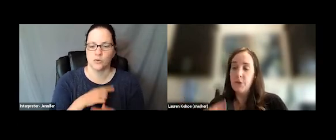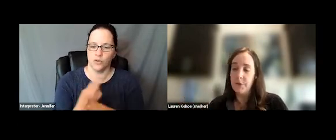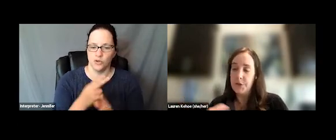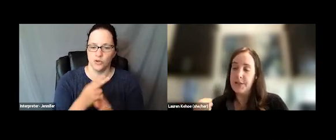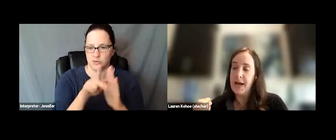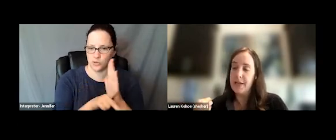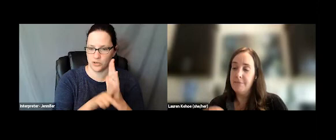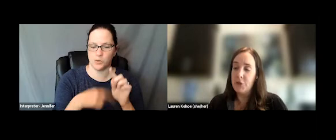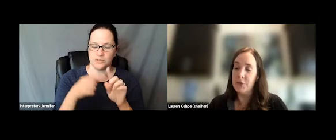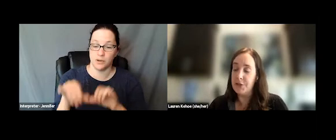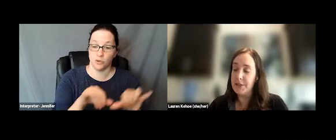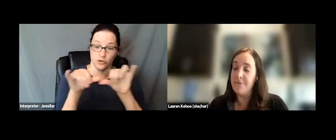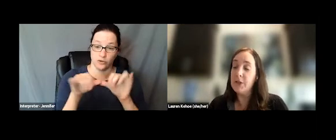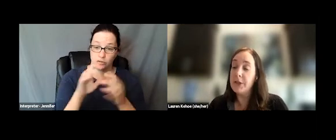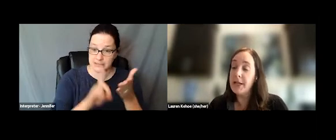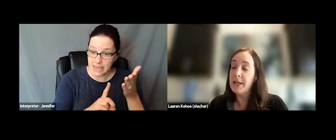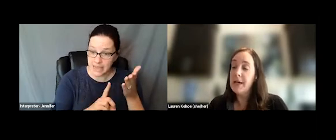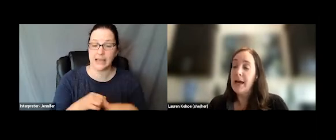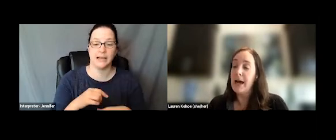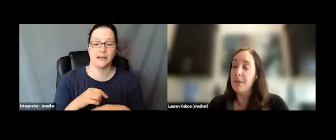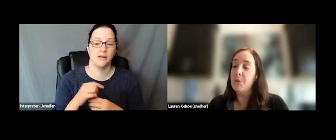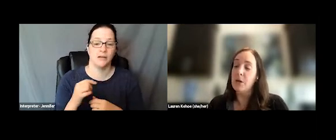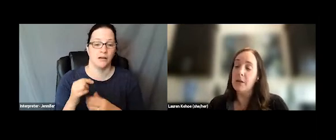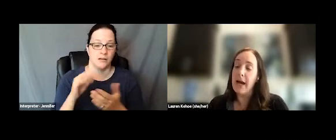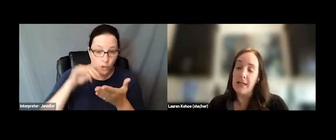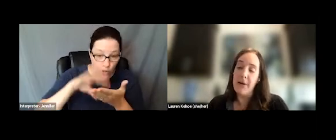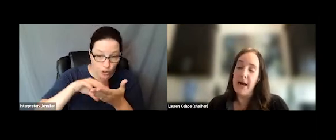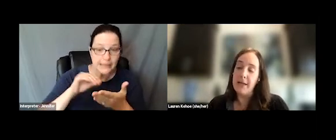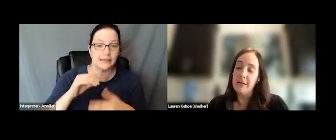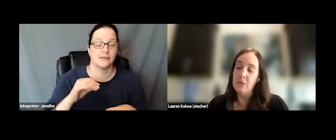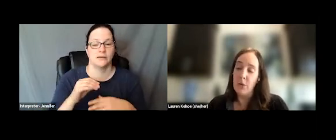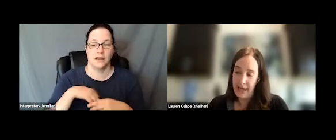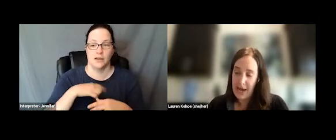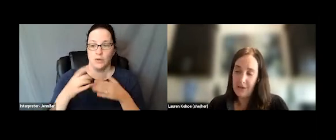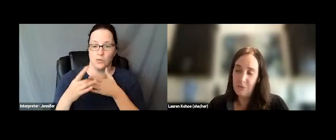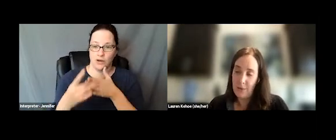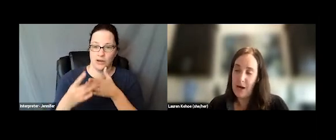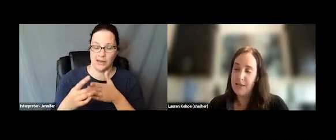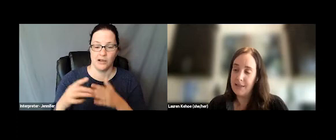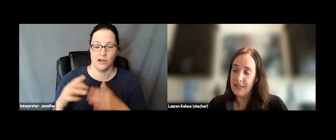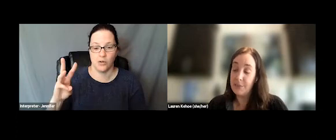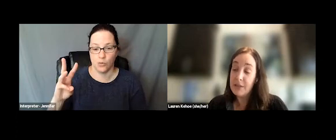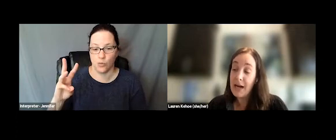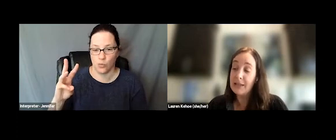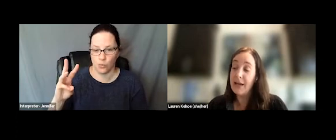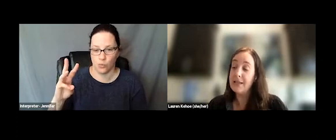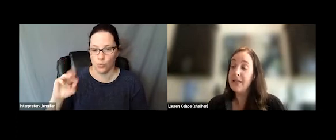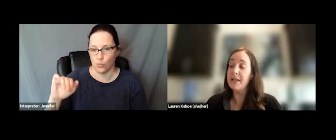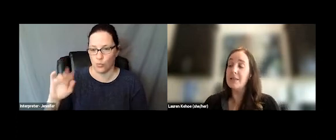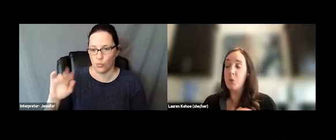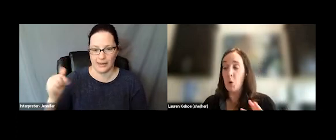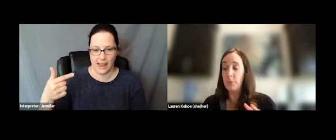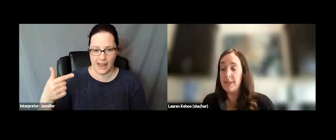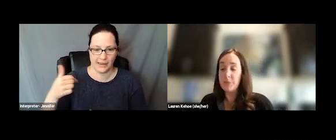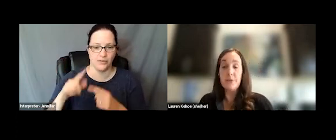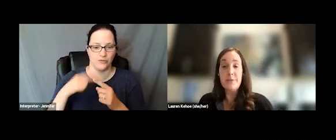of universal design for learning, and we're guided by WCAG, Web Content Accessibility Guidelines, and